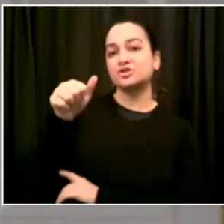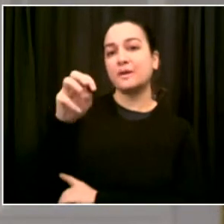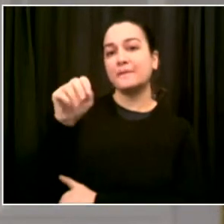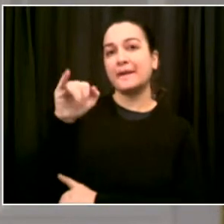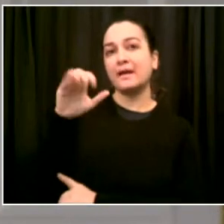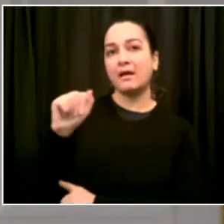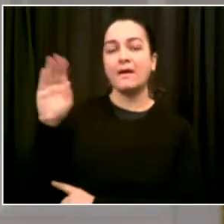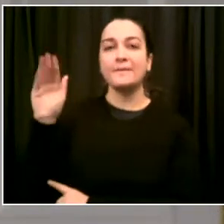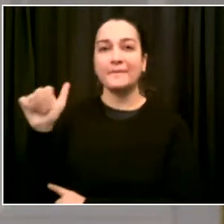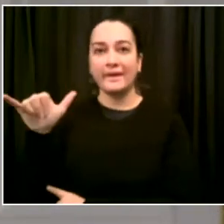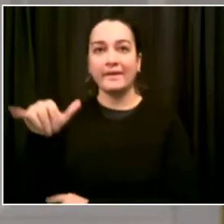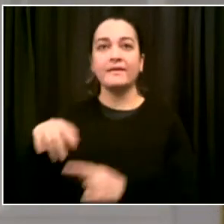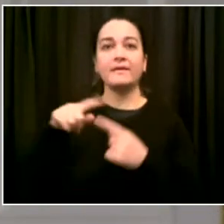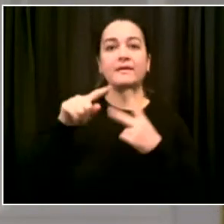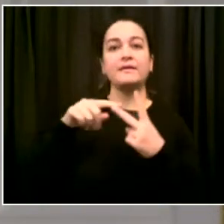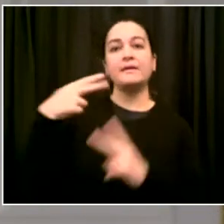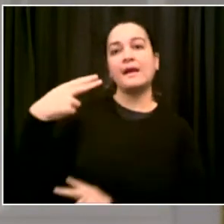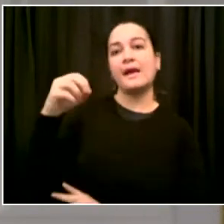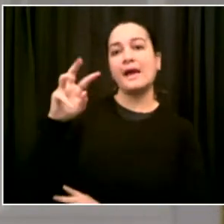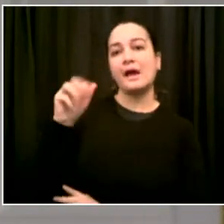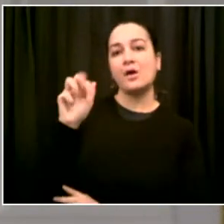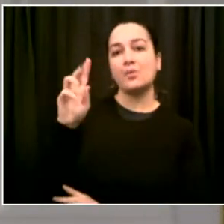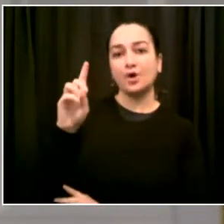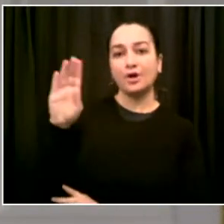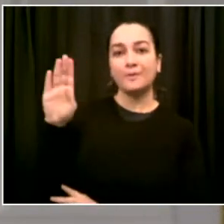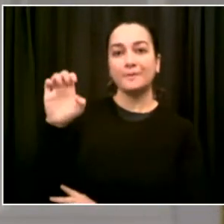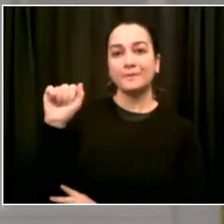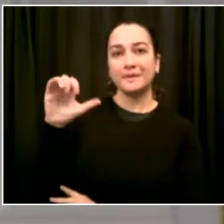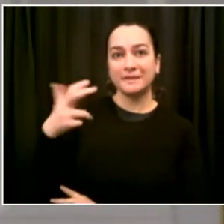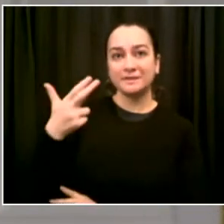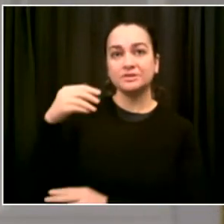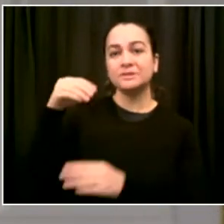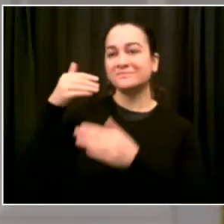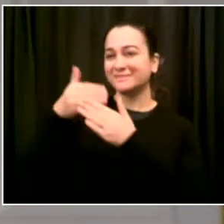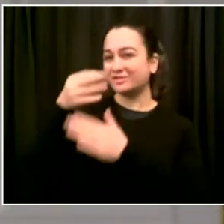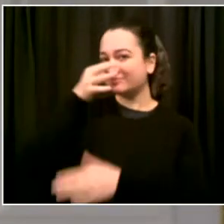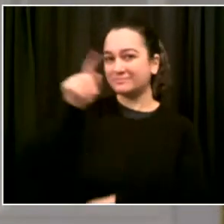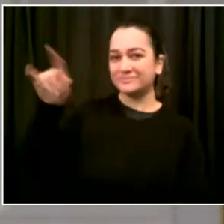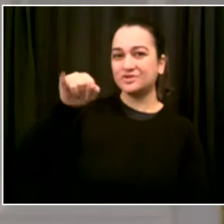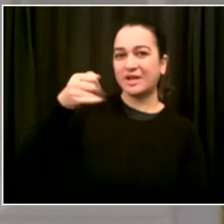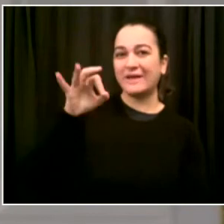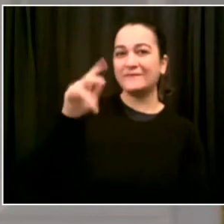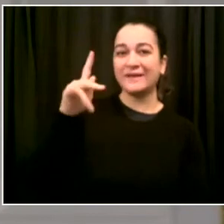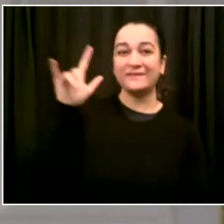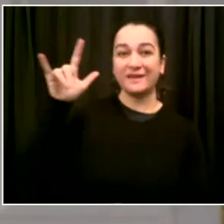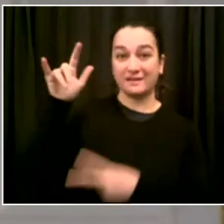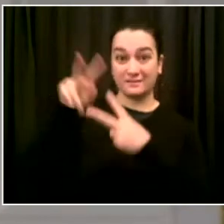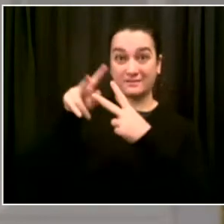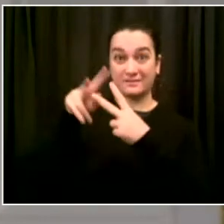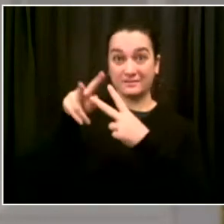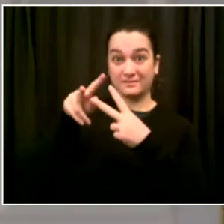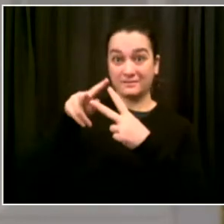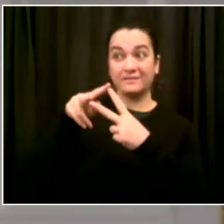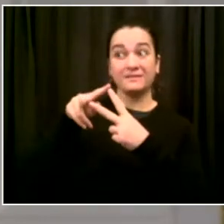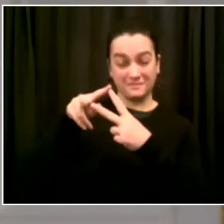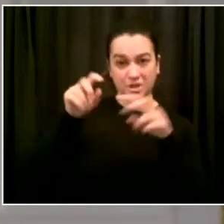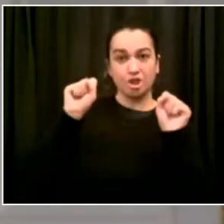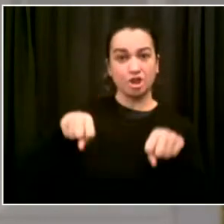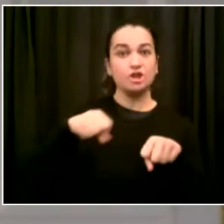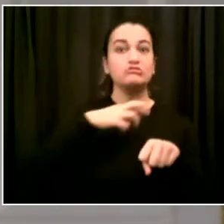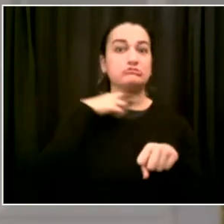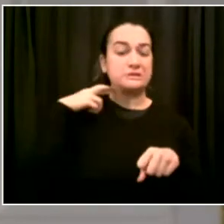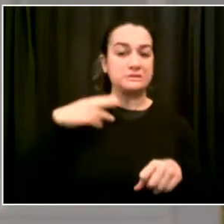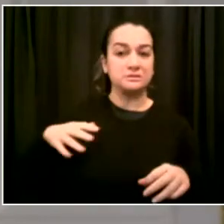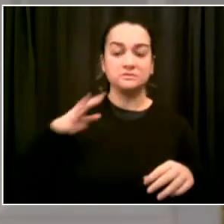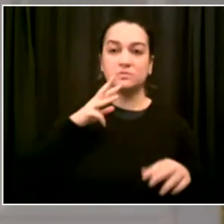see 2 to 3 feet of inundation. This will be the most flooding we've seen from a winter storm since October of 2018, but it's